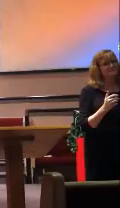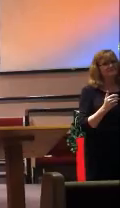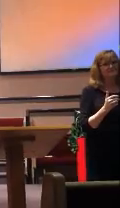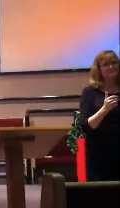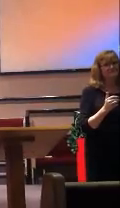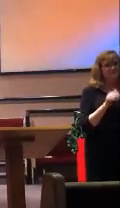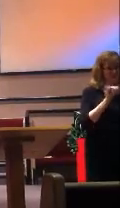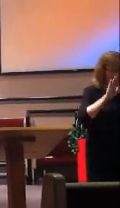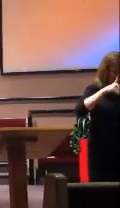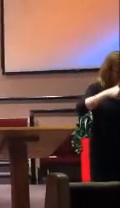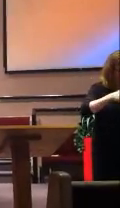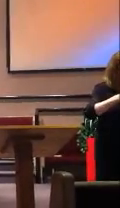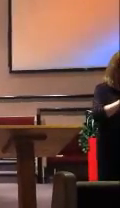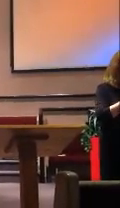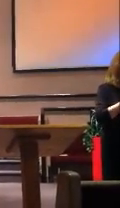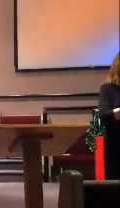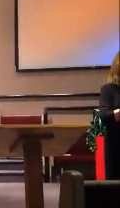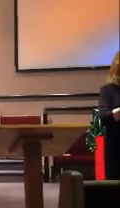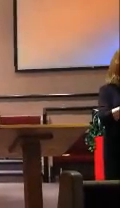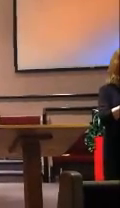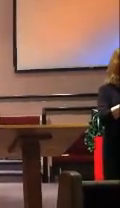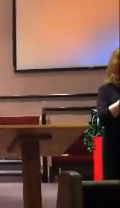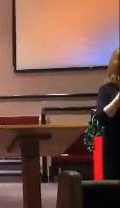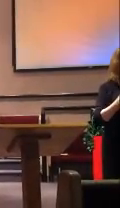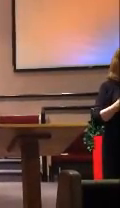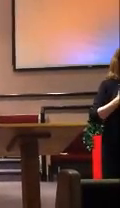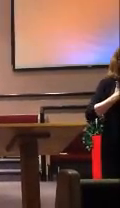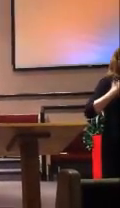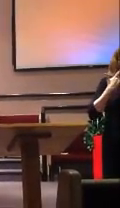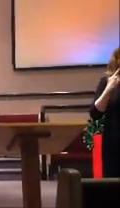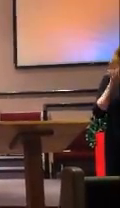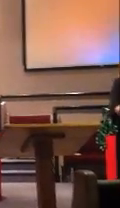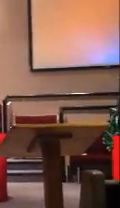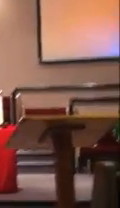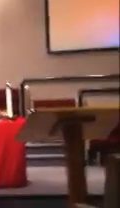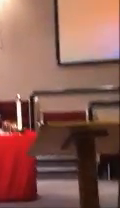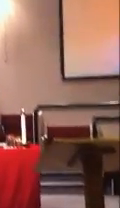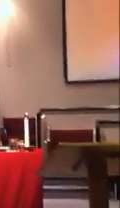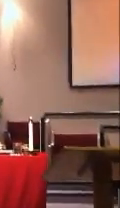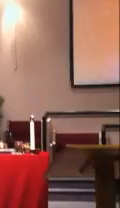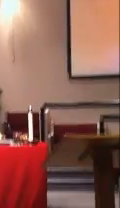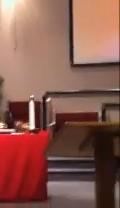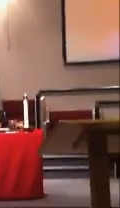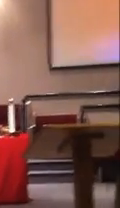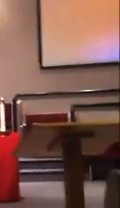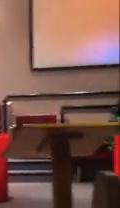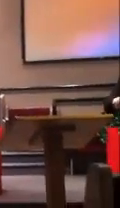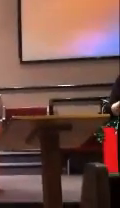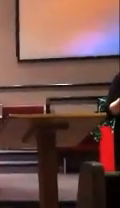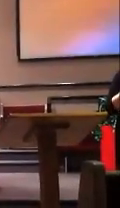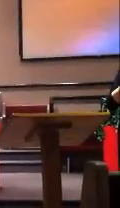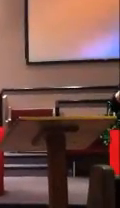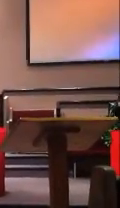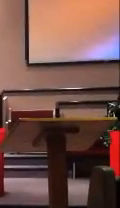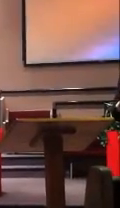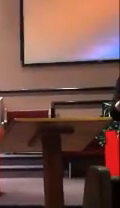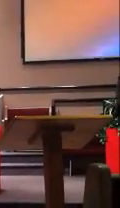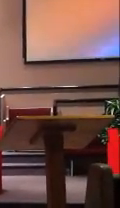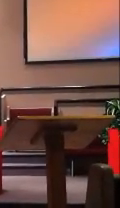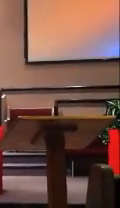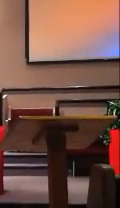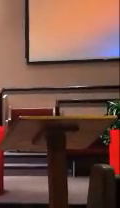But it should give our hearts a lightness to be doing the work of God, to be sharing the love of